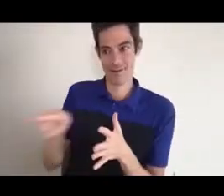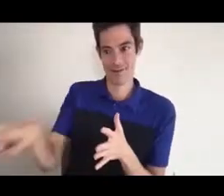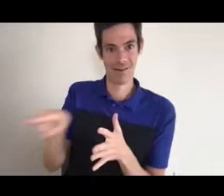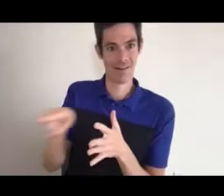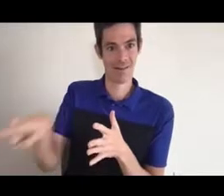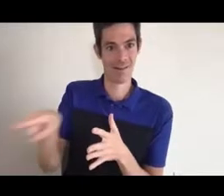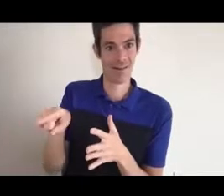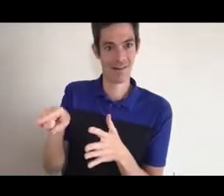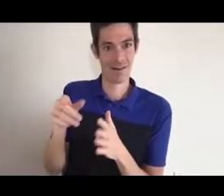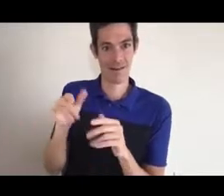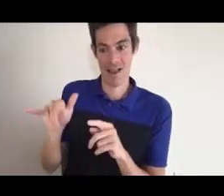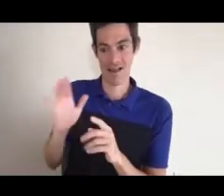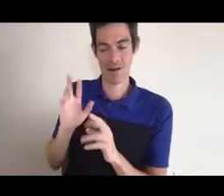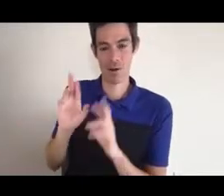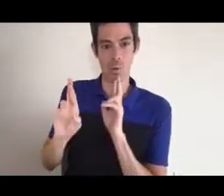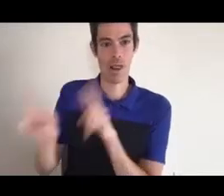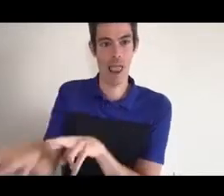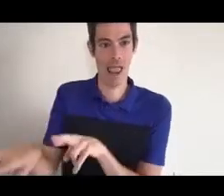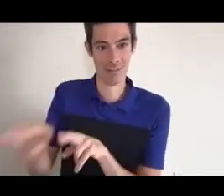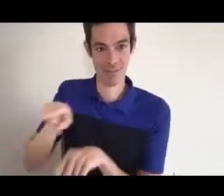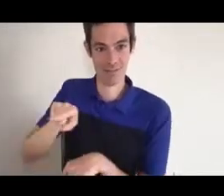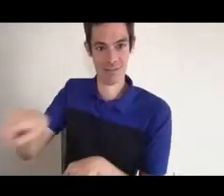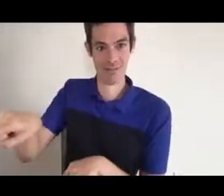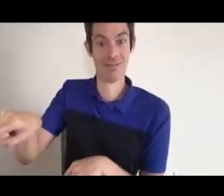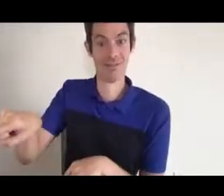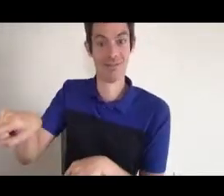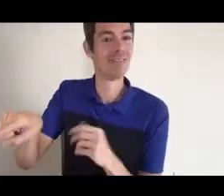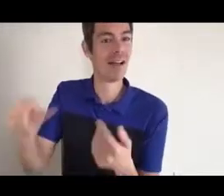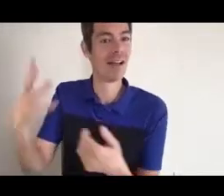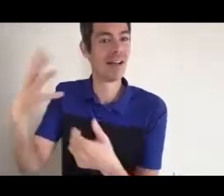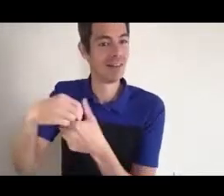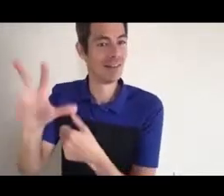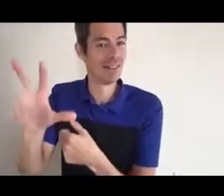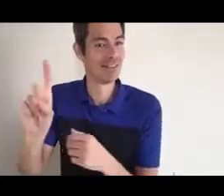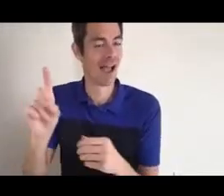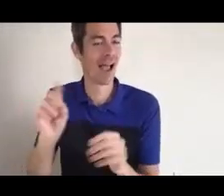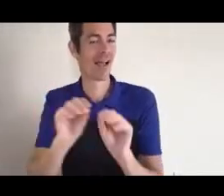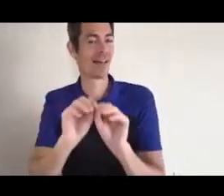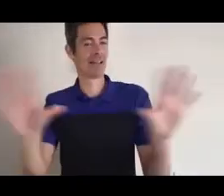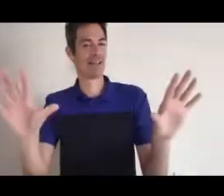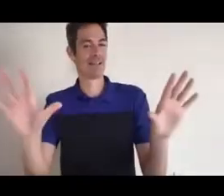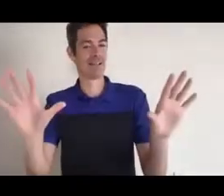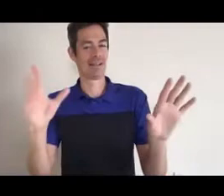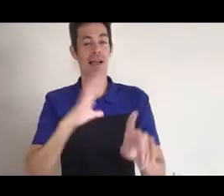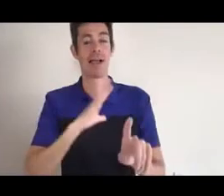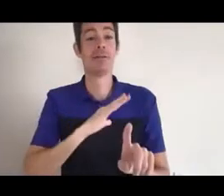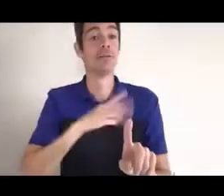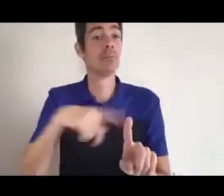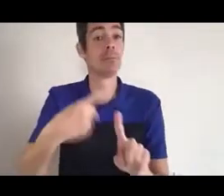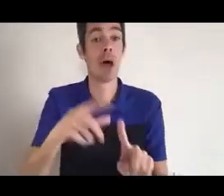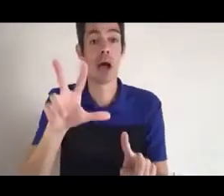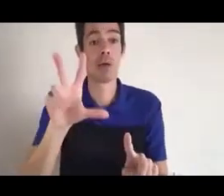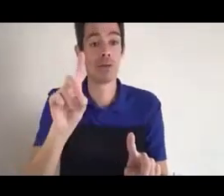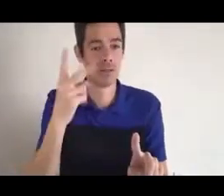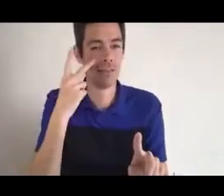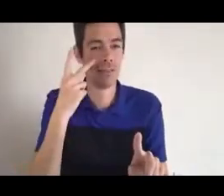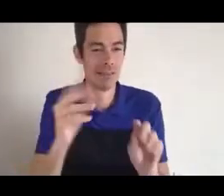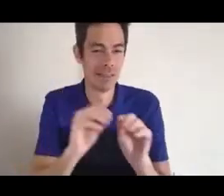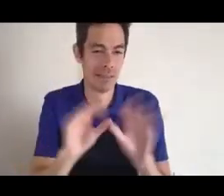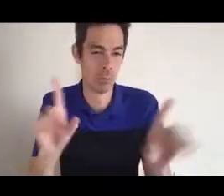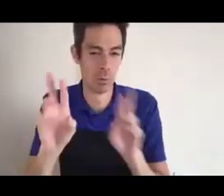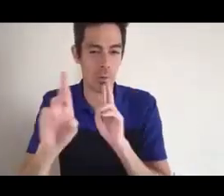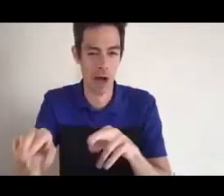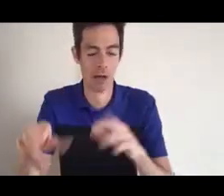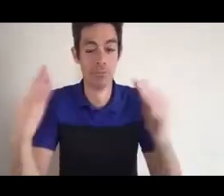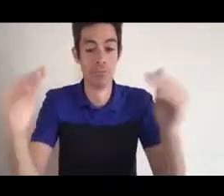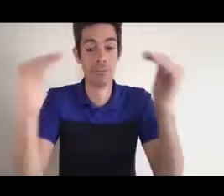them. Do you see my body shift to the direction of the space where I was emailing? I'm incorporating 3D, and it showed